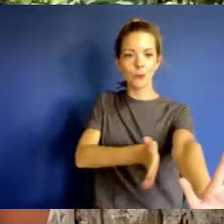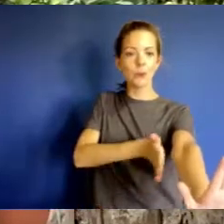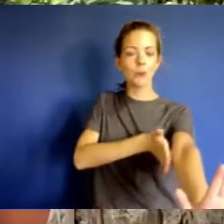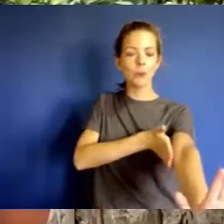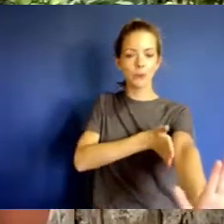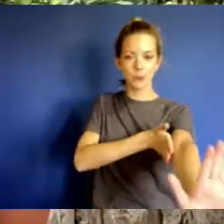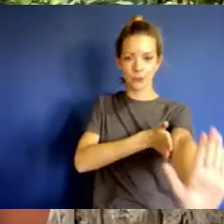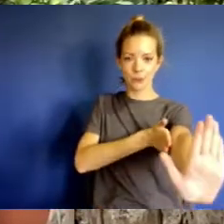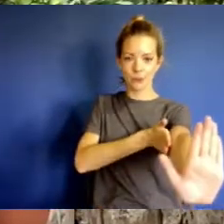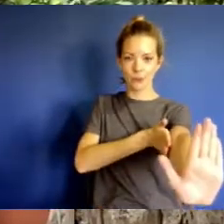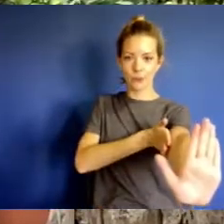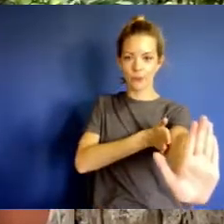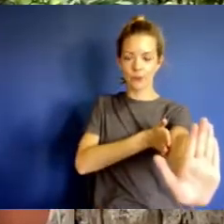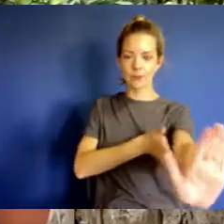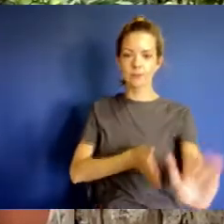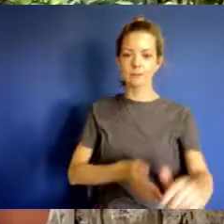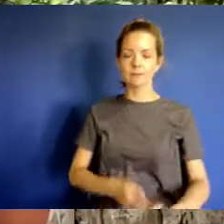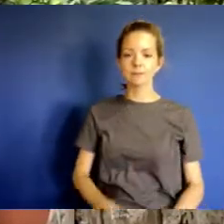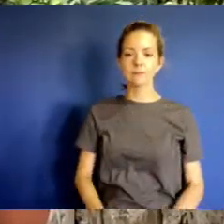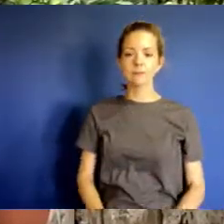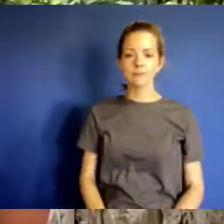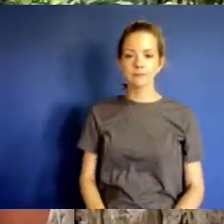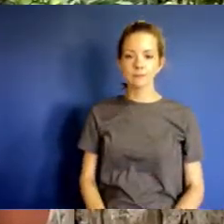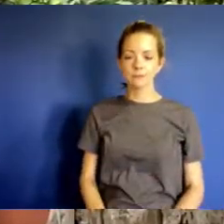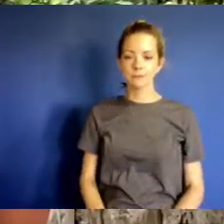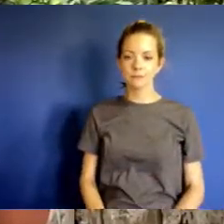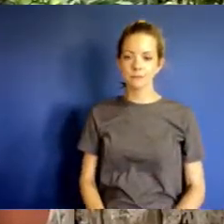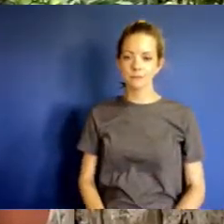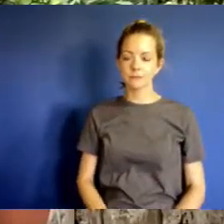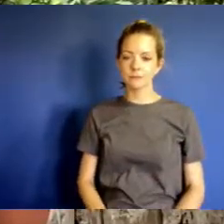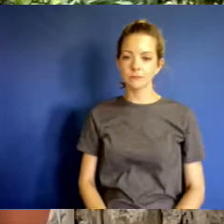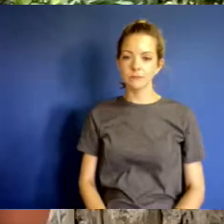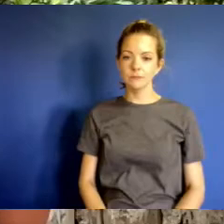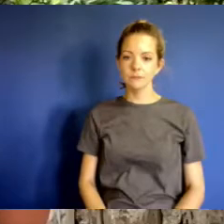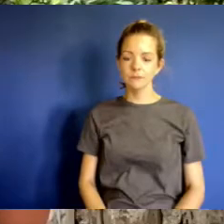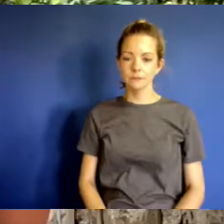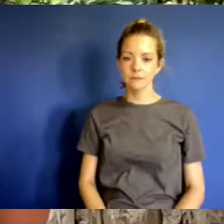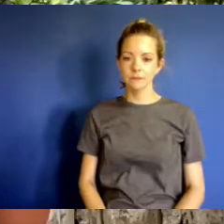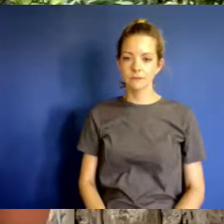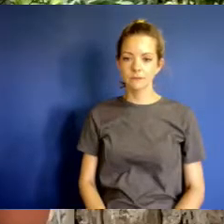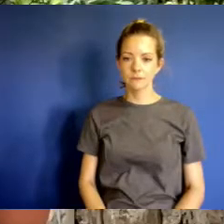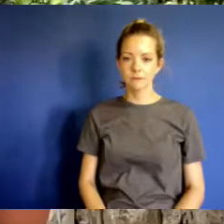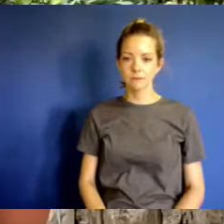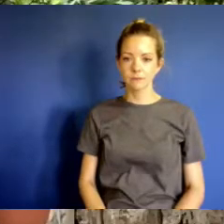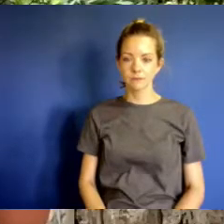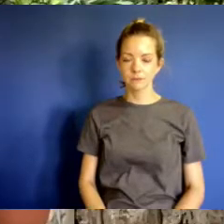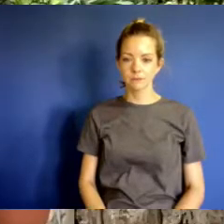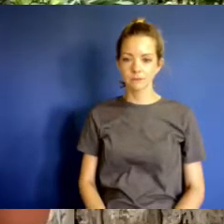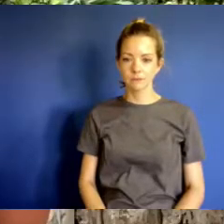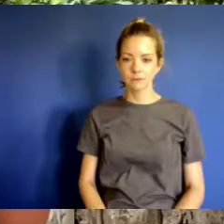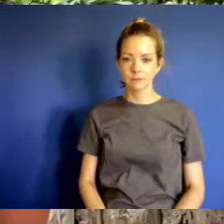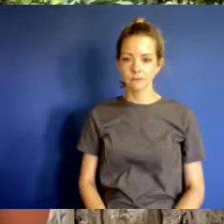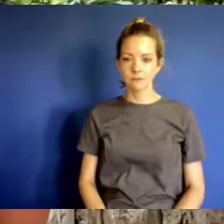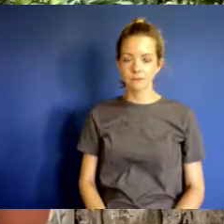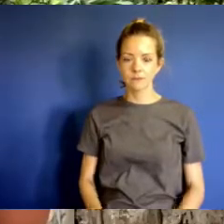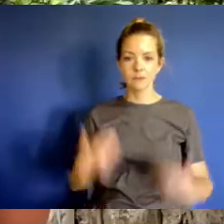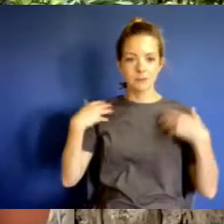leg, bend your knee, drop it out to the side, left foot to the right inner